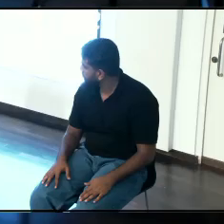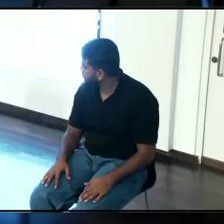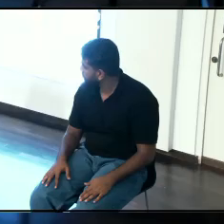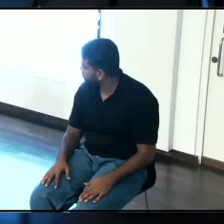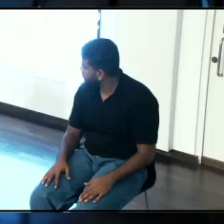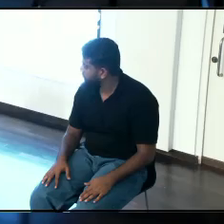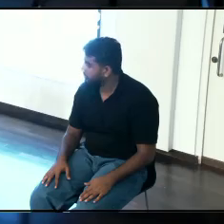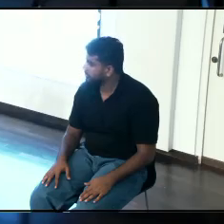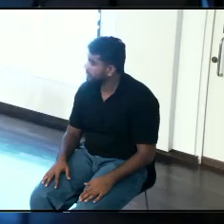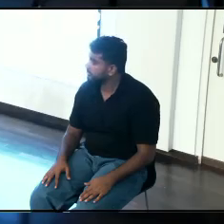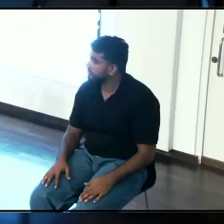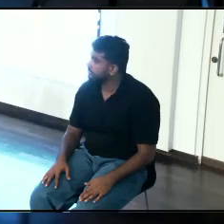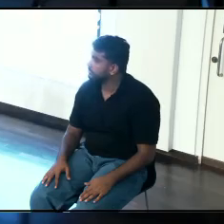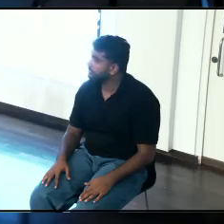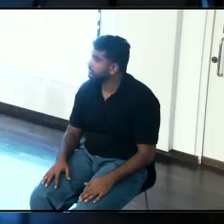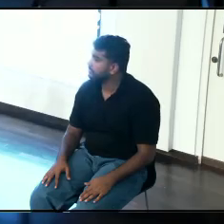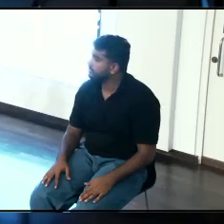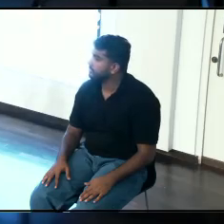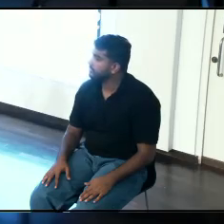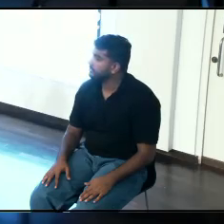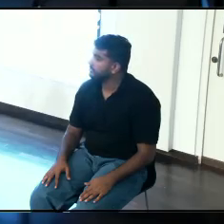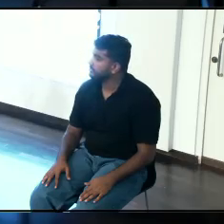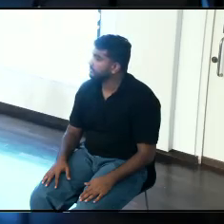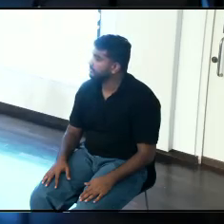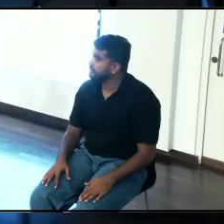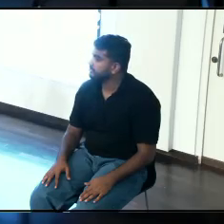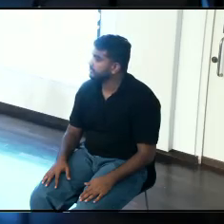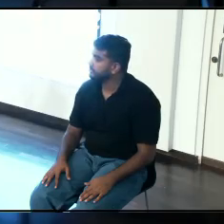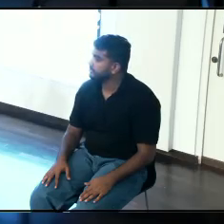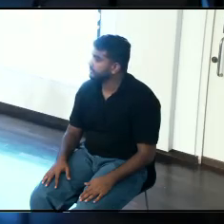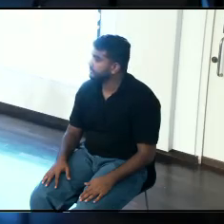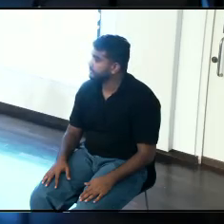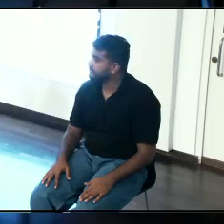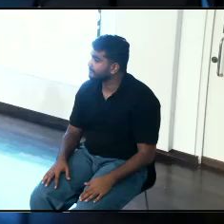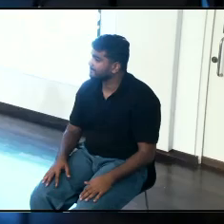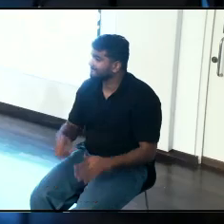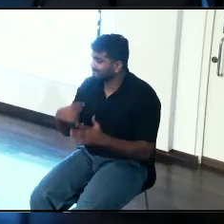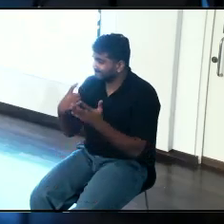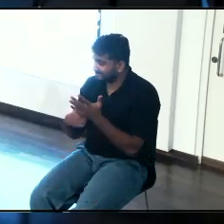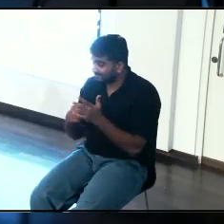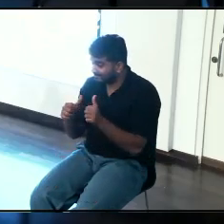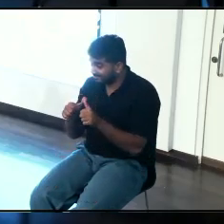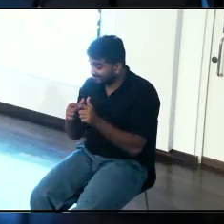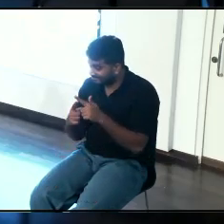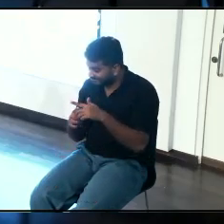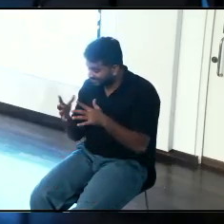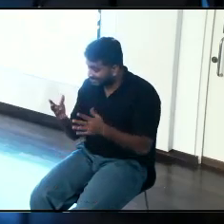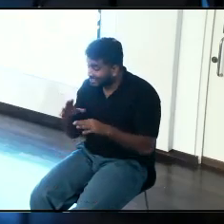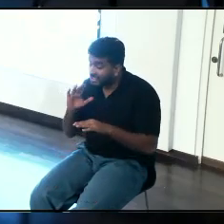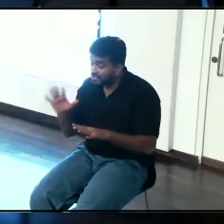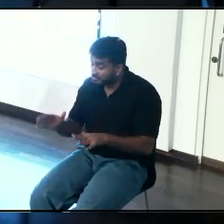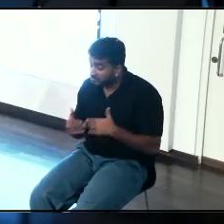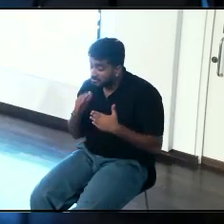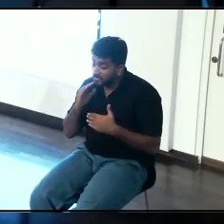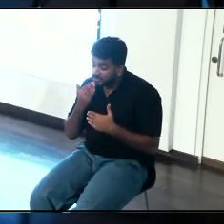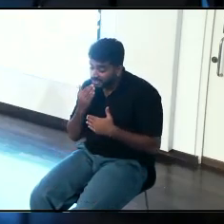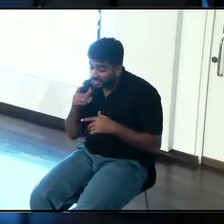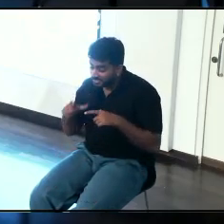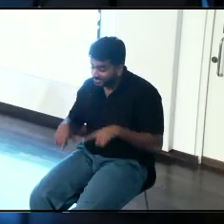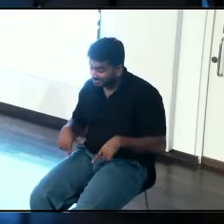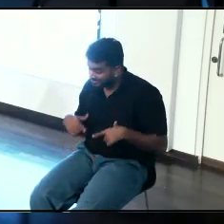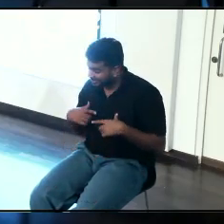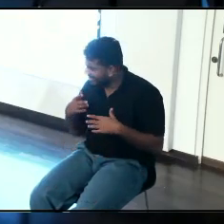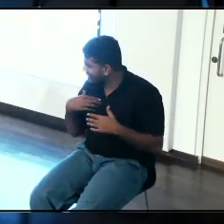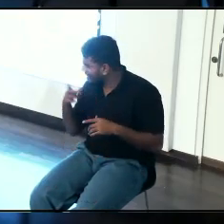you looking for, right? So yours was during the pandemic. Yeah, I think for me it was kind of the search for